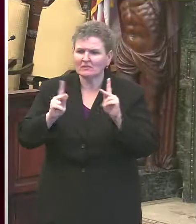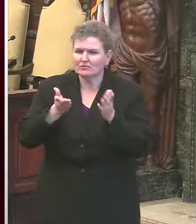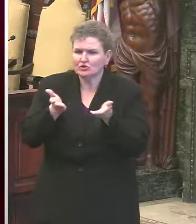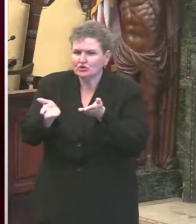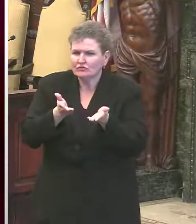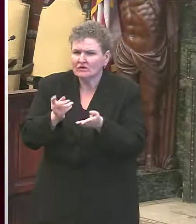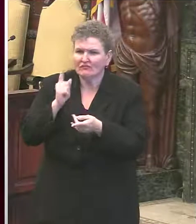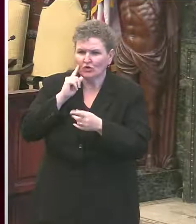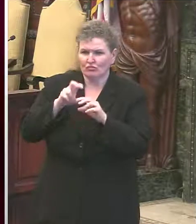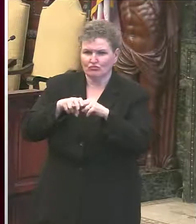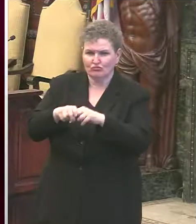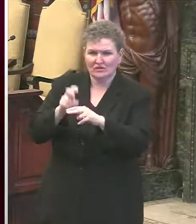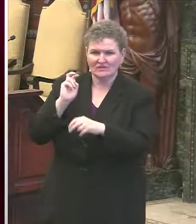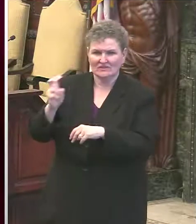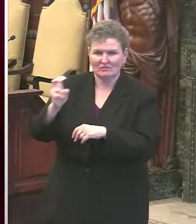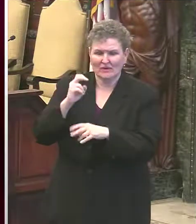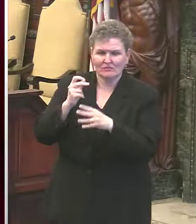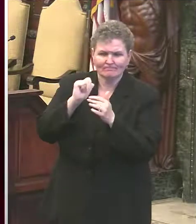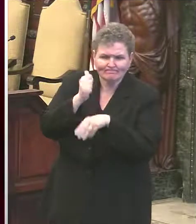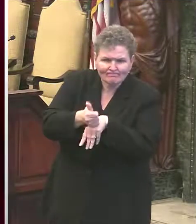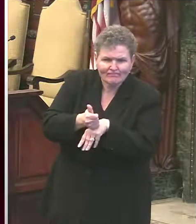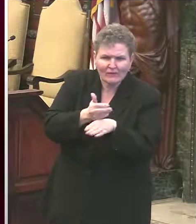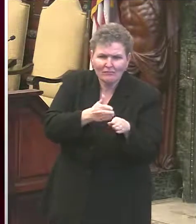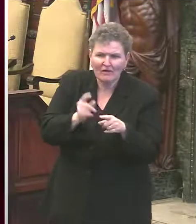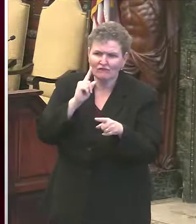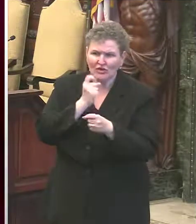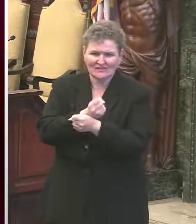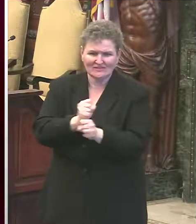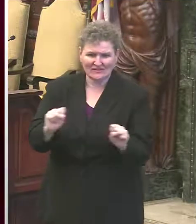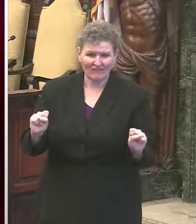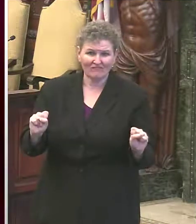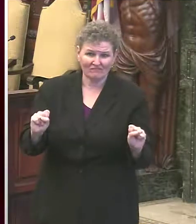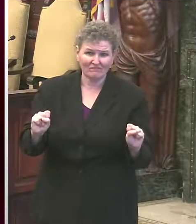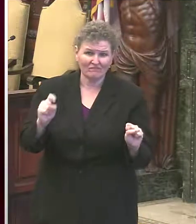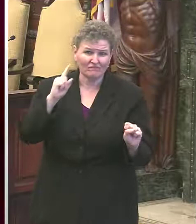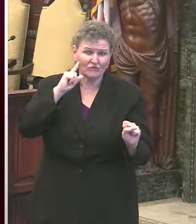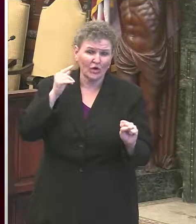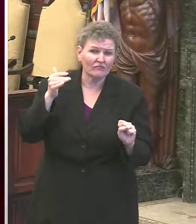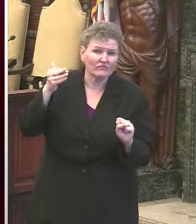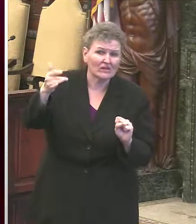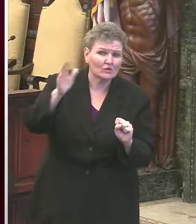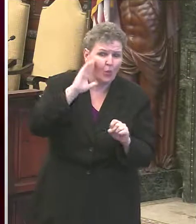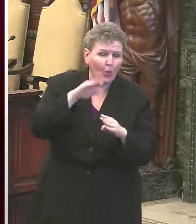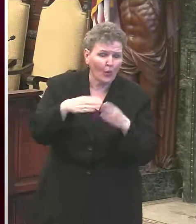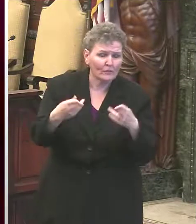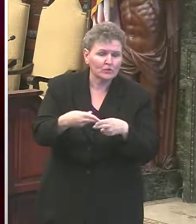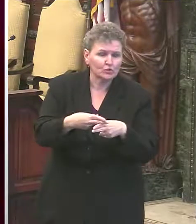develop a plan to make it safer and to get that station open. Right, thank you.